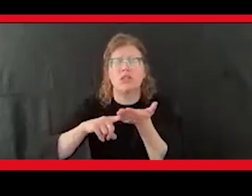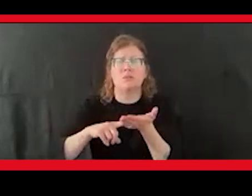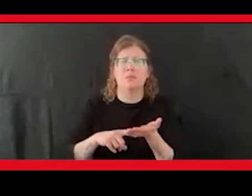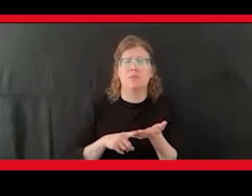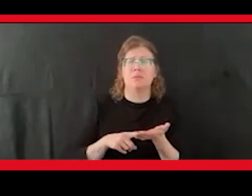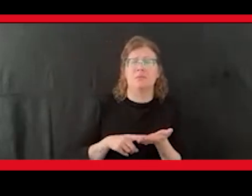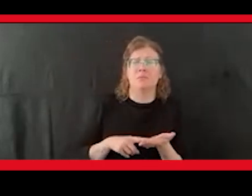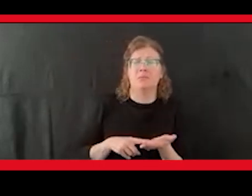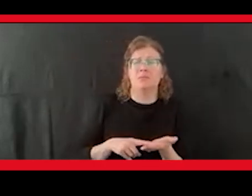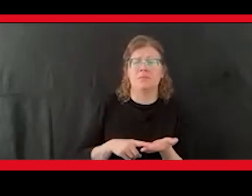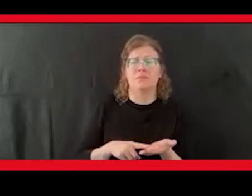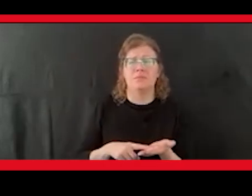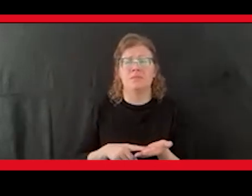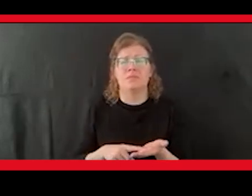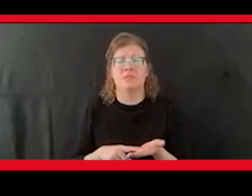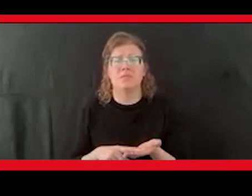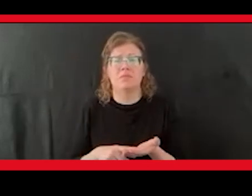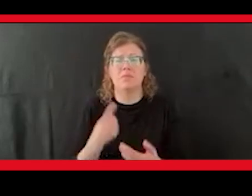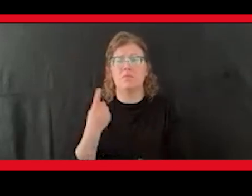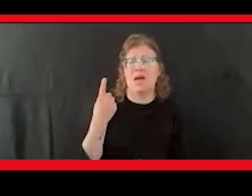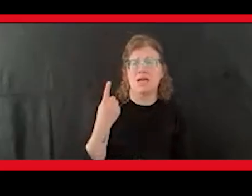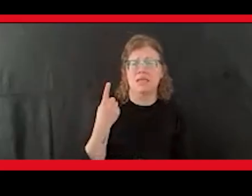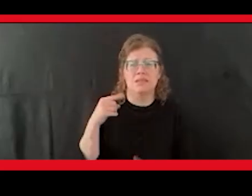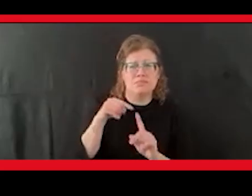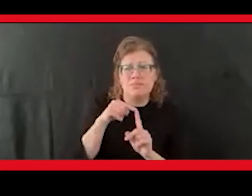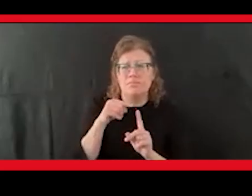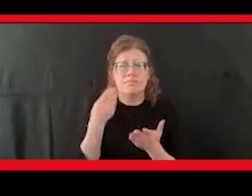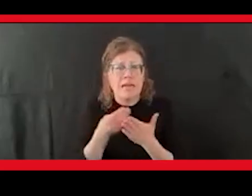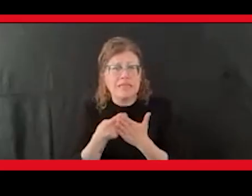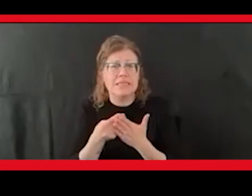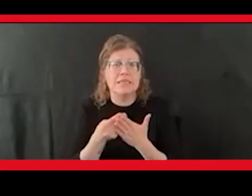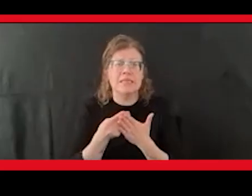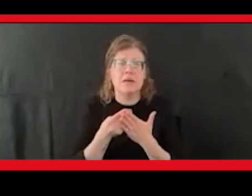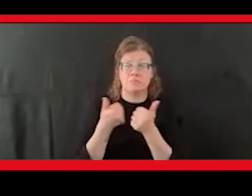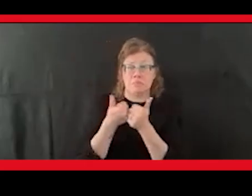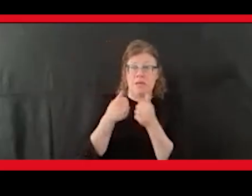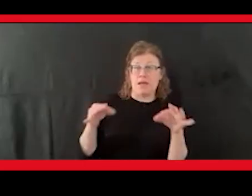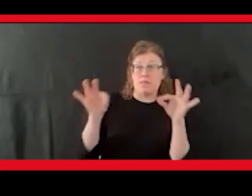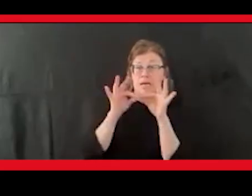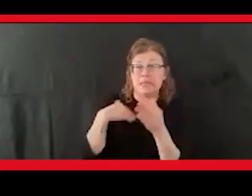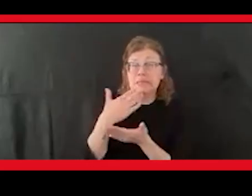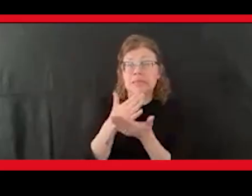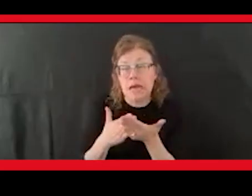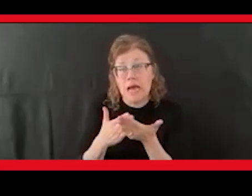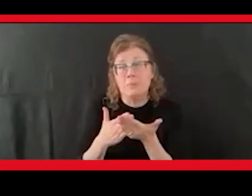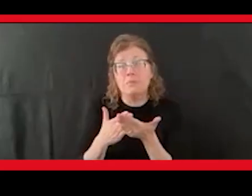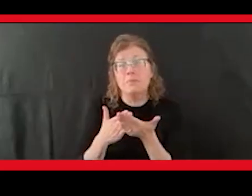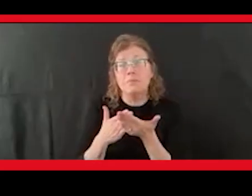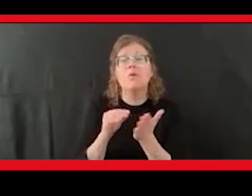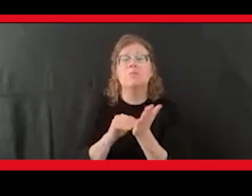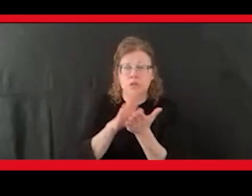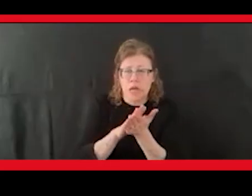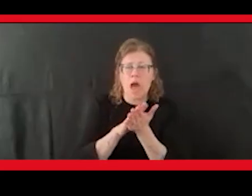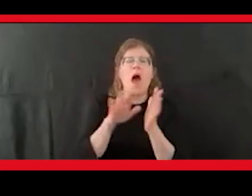amount section, you will indicate the amount you are requesting from this grant, and then you will indicate the start and